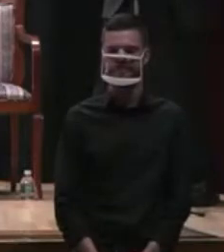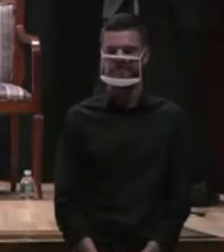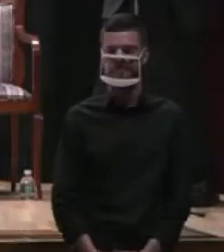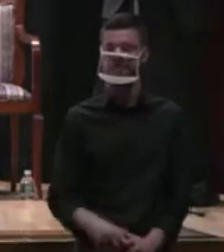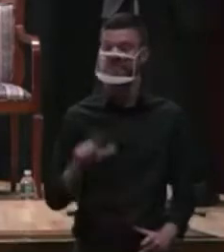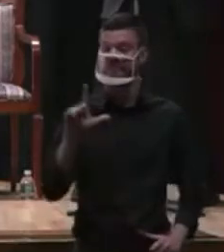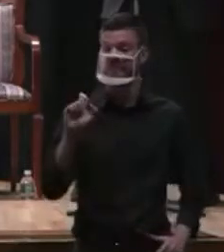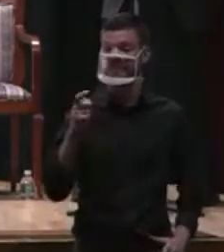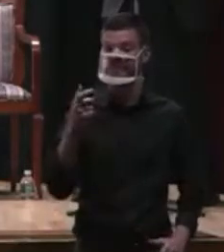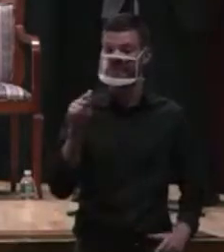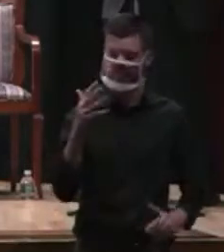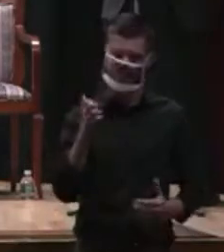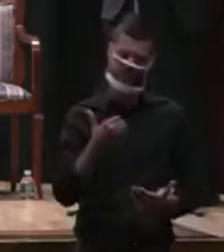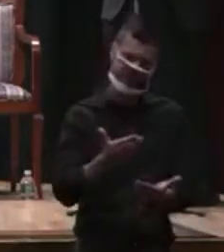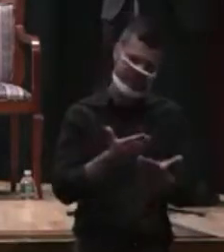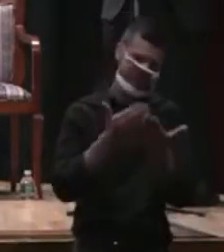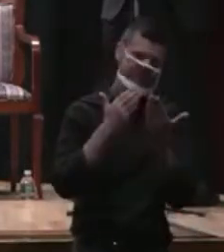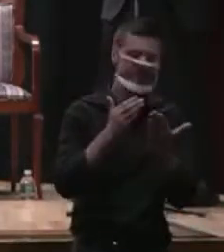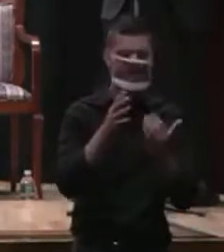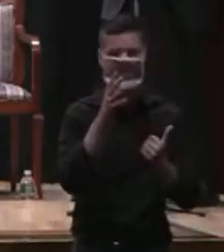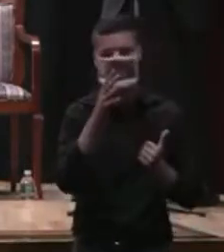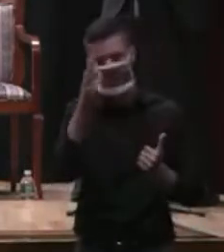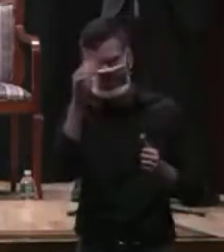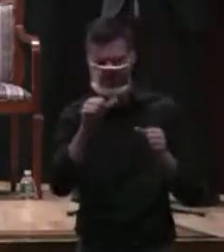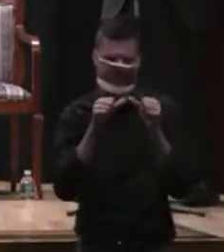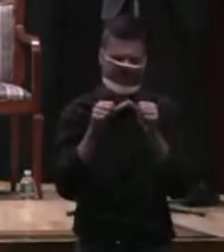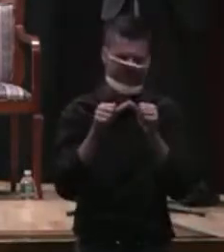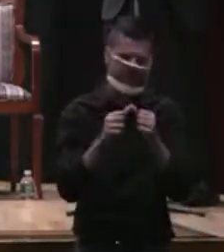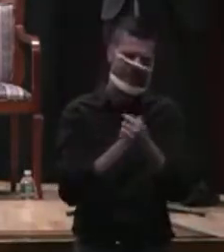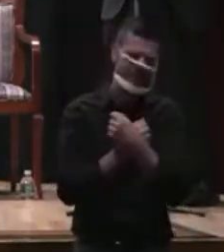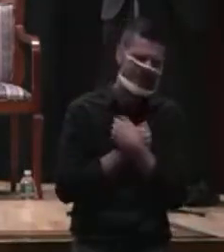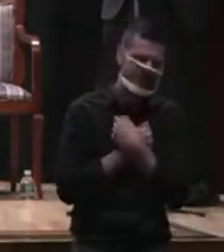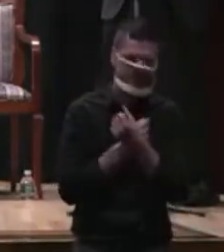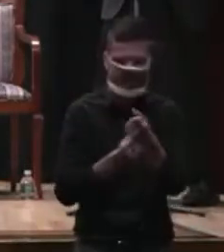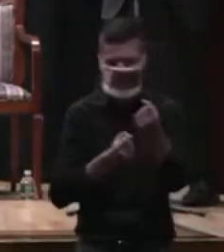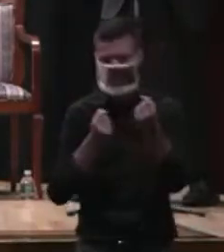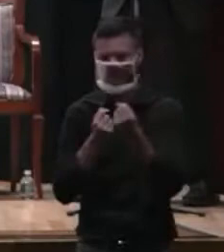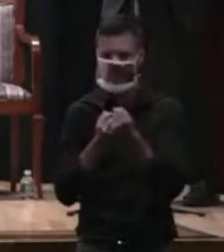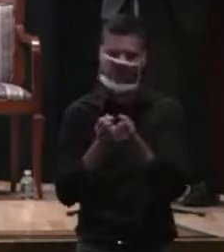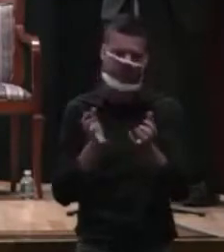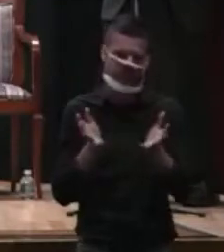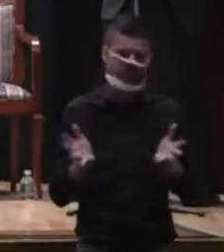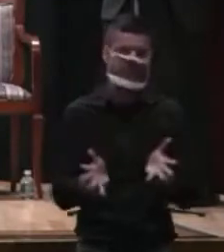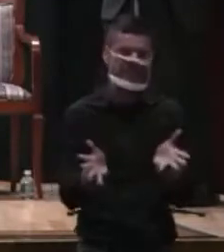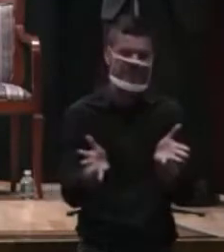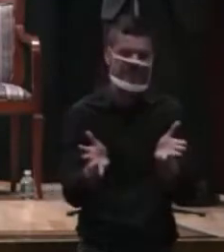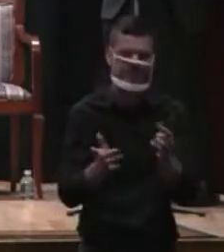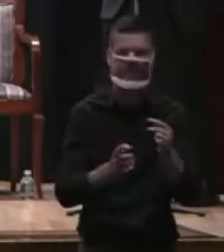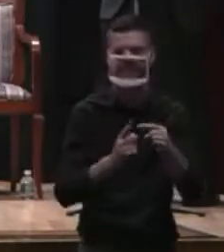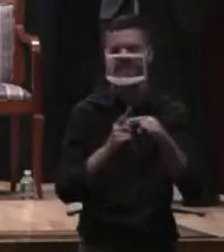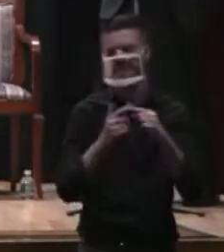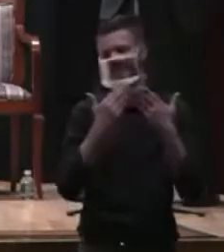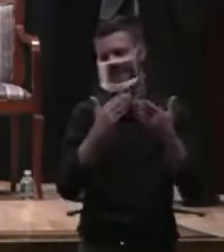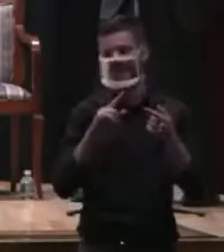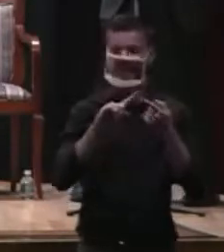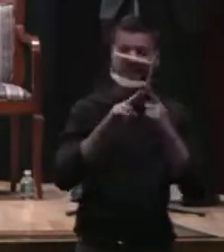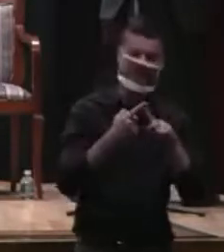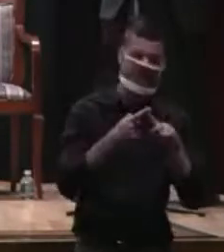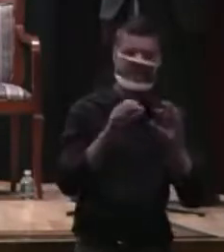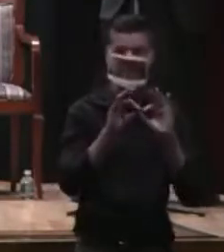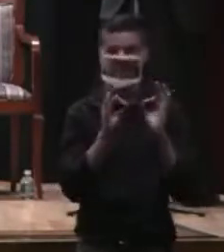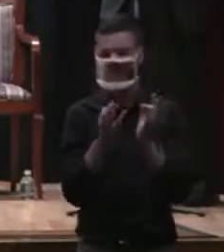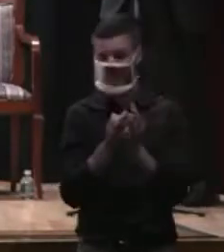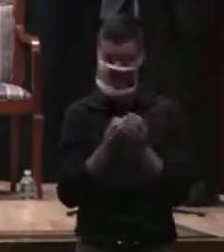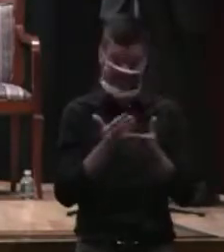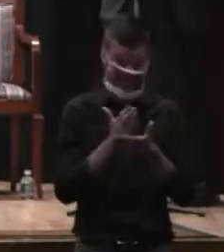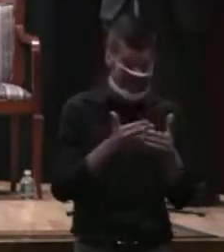Lexa would like to thank her parents for their endless love, support, and encouragement. She would also like to thank her friends and family, both near